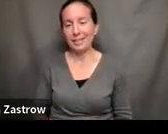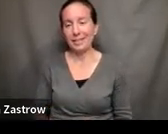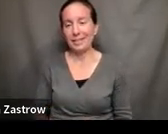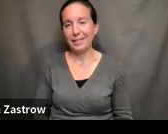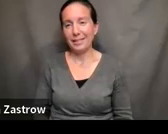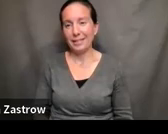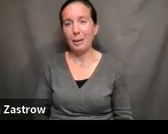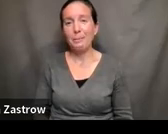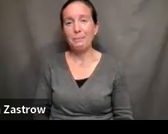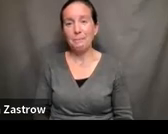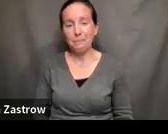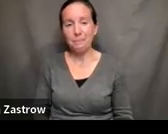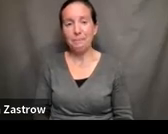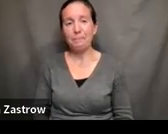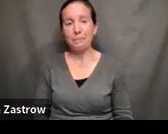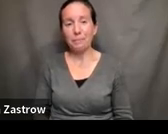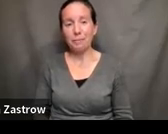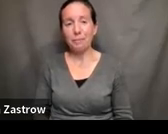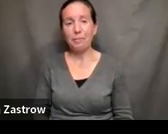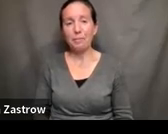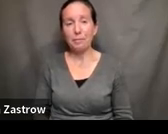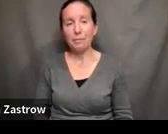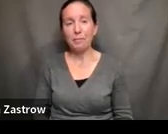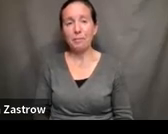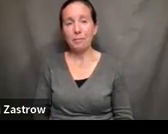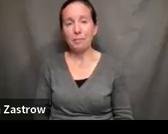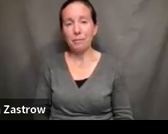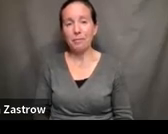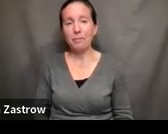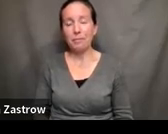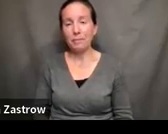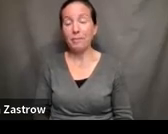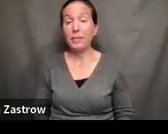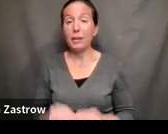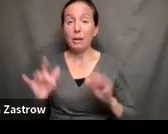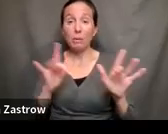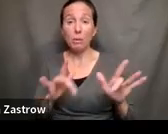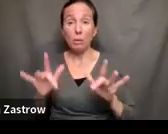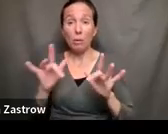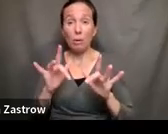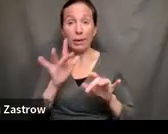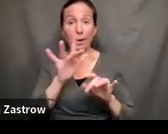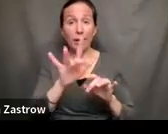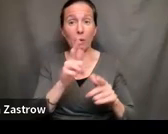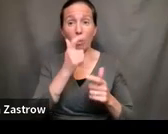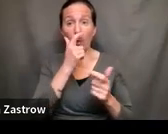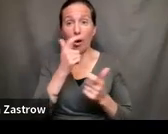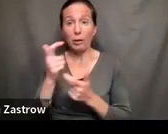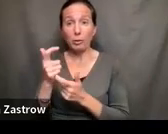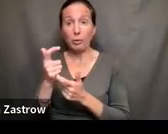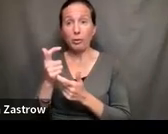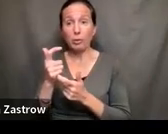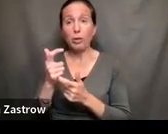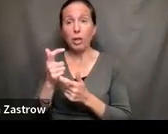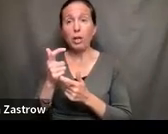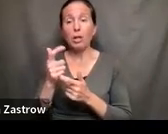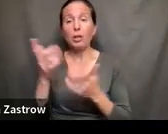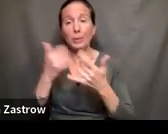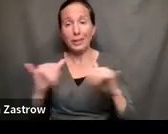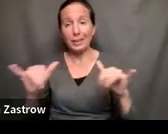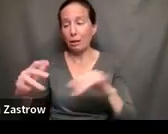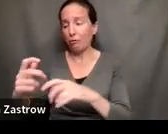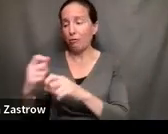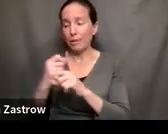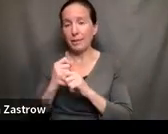All right. Yeah. But if you go and watch the recordings, you will still get a contact hour certificate.